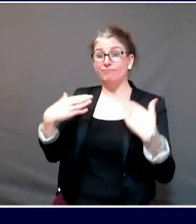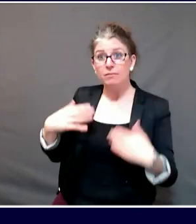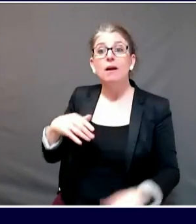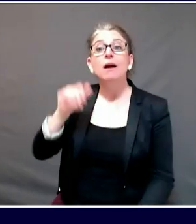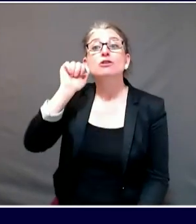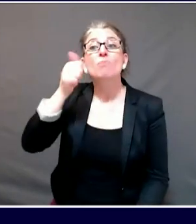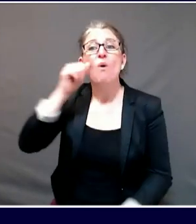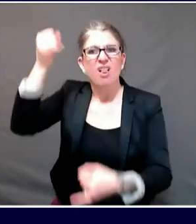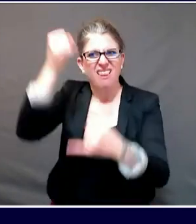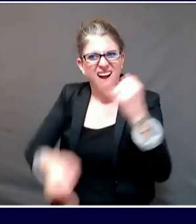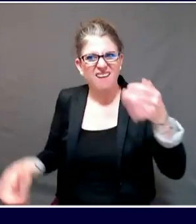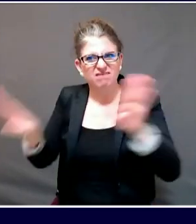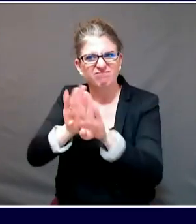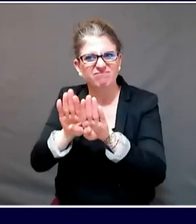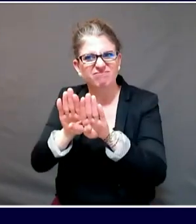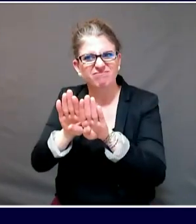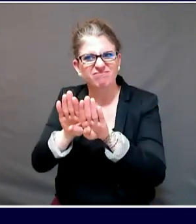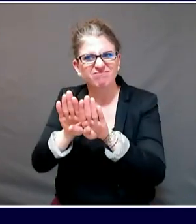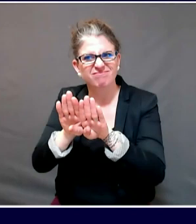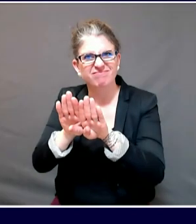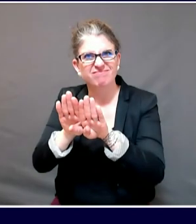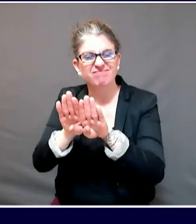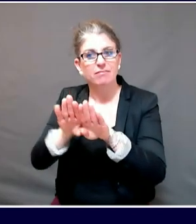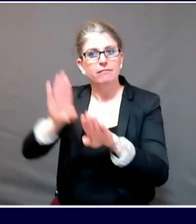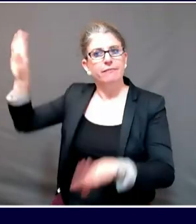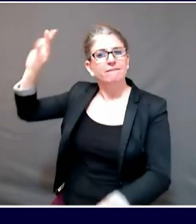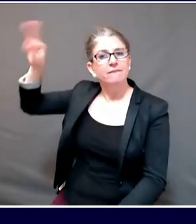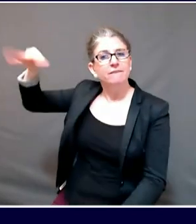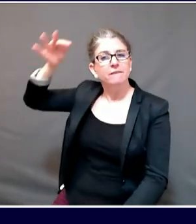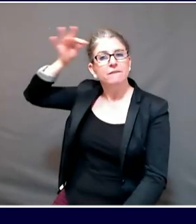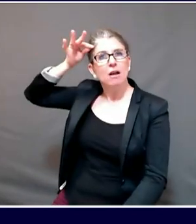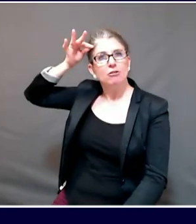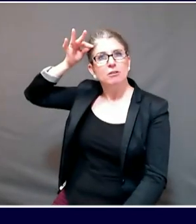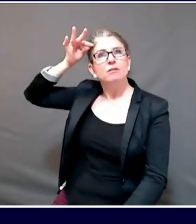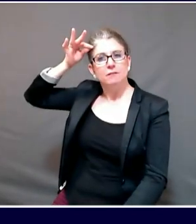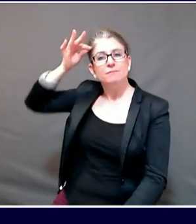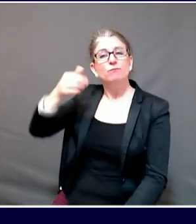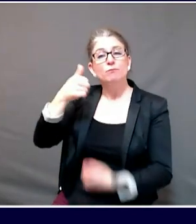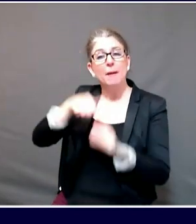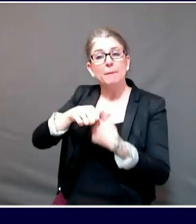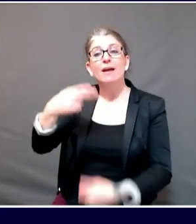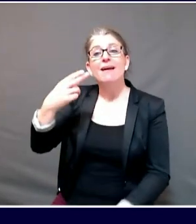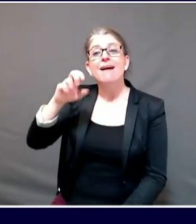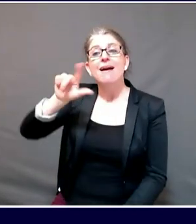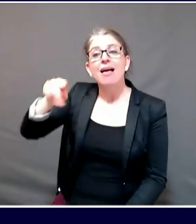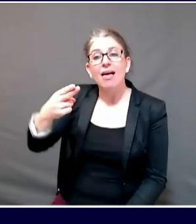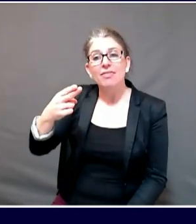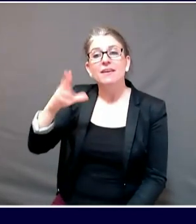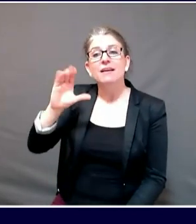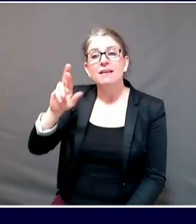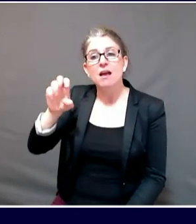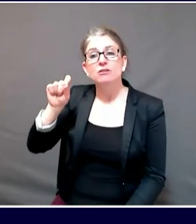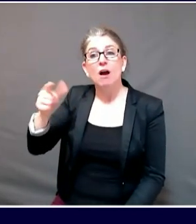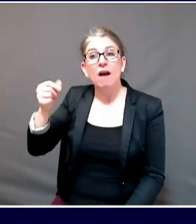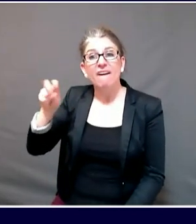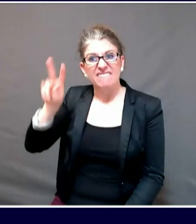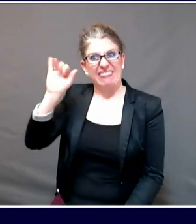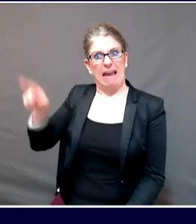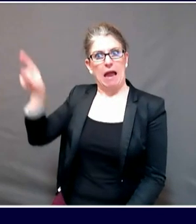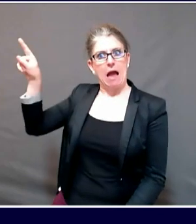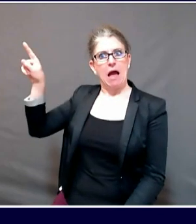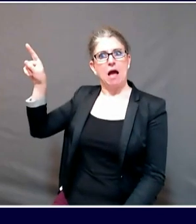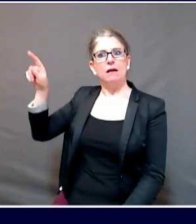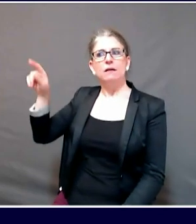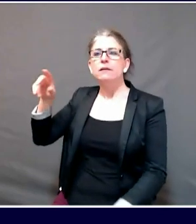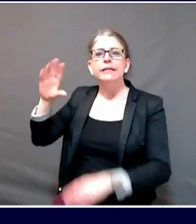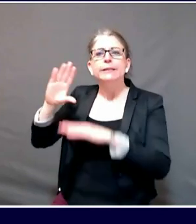plan through healthcare.gov. As Governor Mills said a couple of days ago, if 2020 has taught us